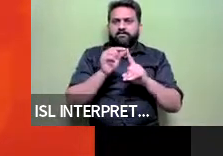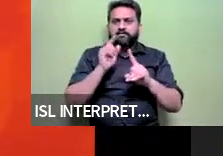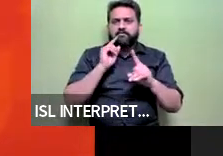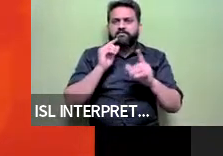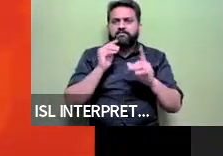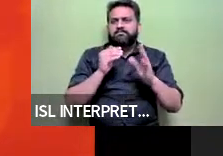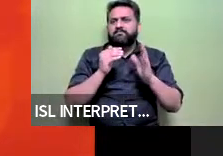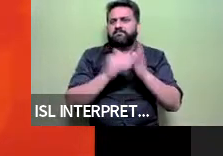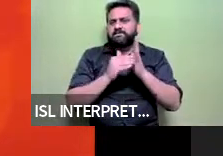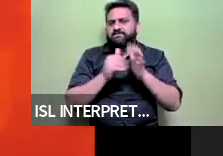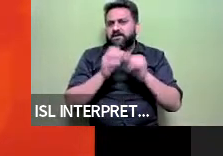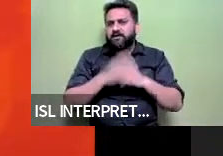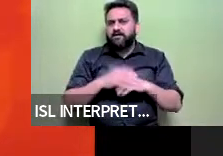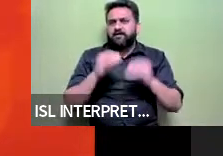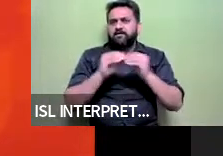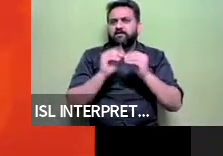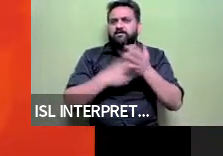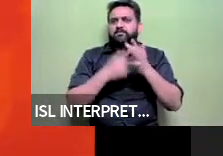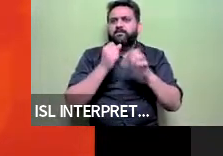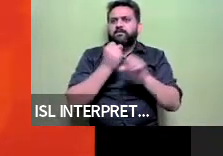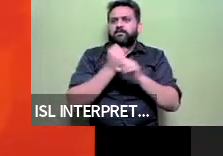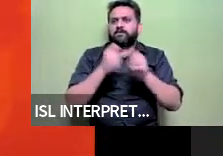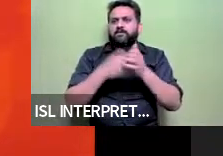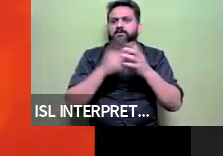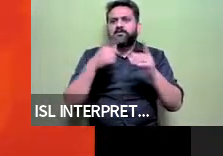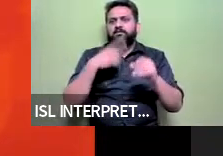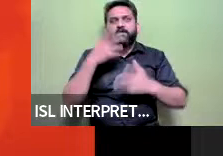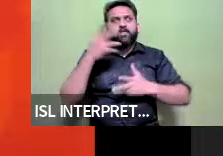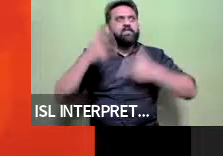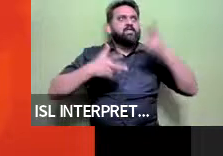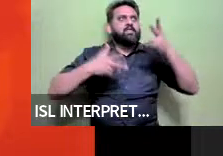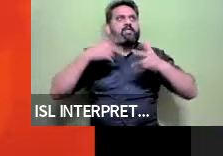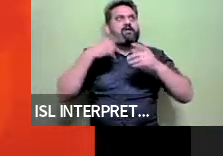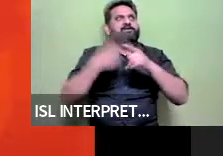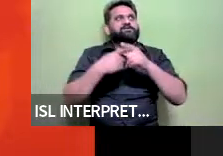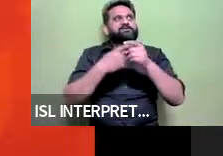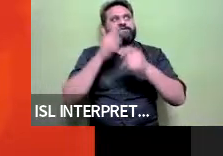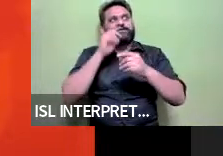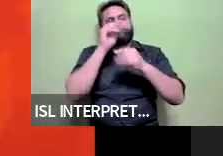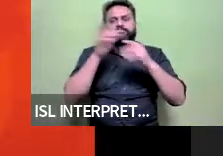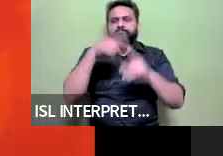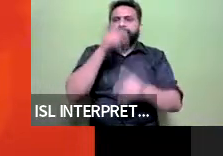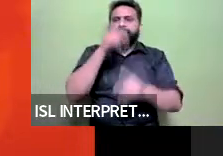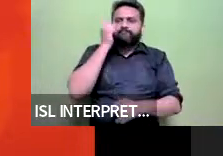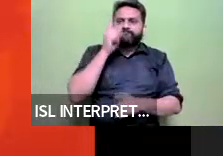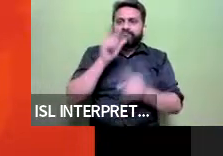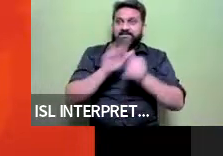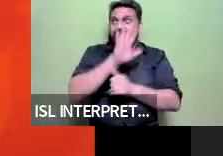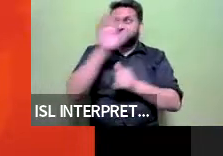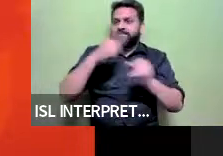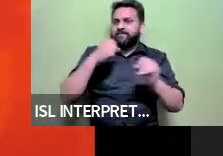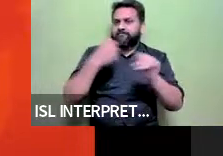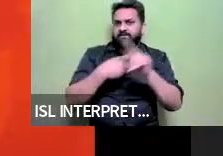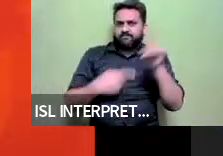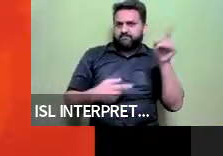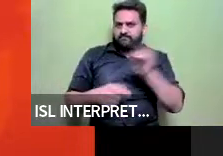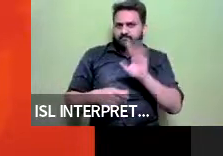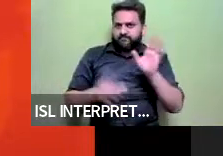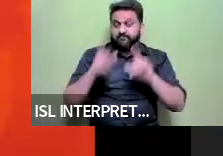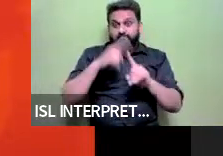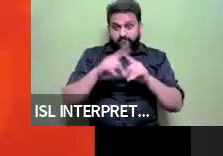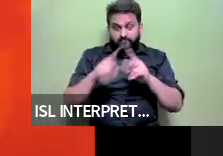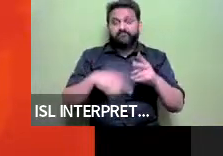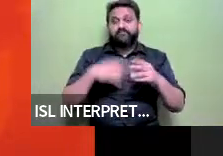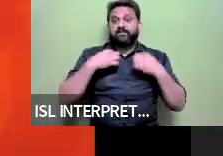of burger may not work in the Asian context. So you need to understand that. Dressing sense